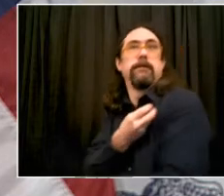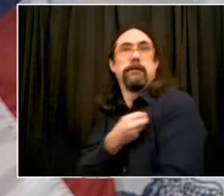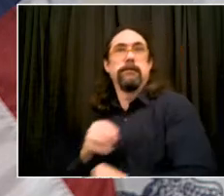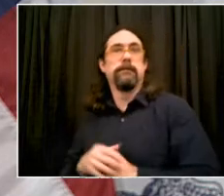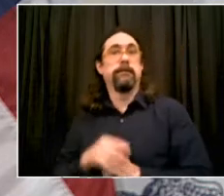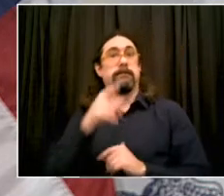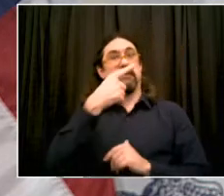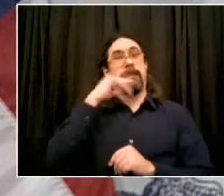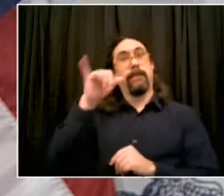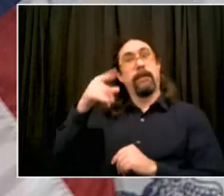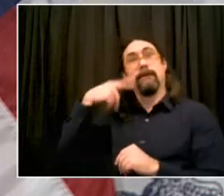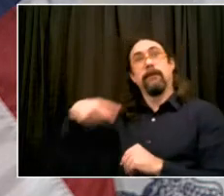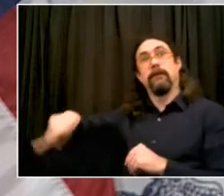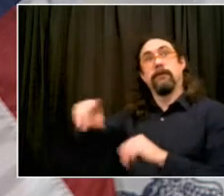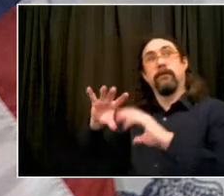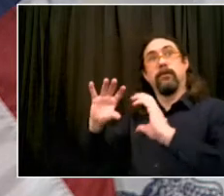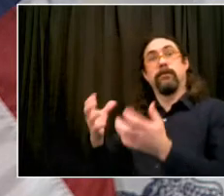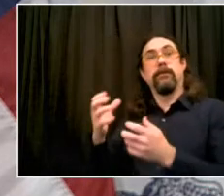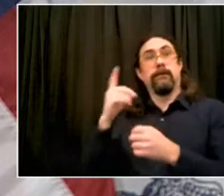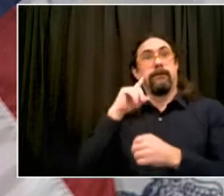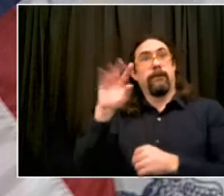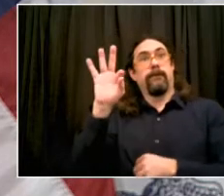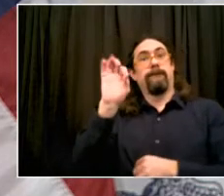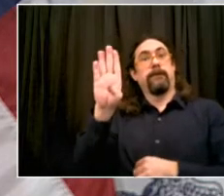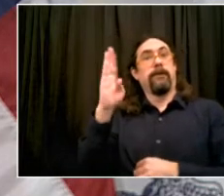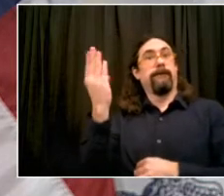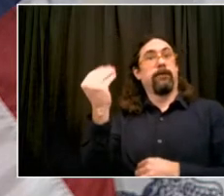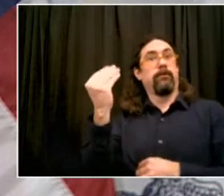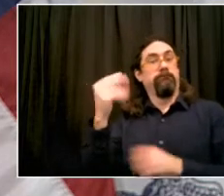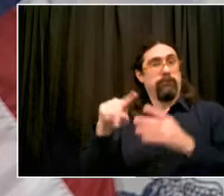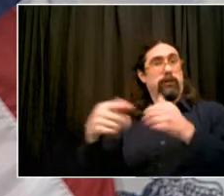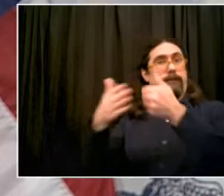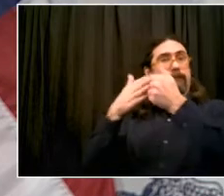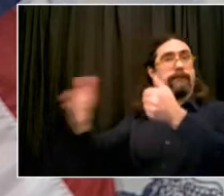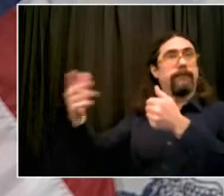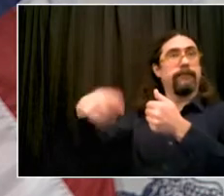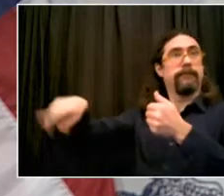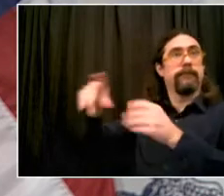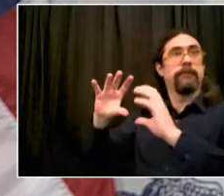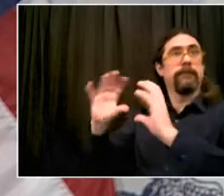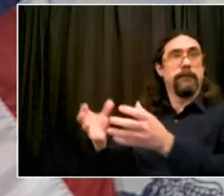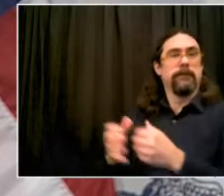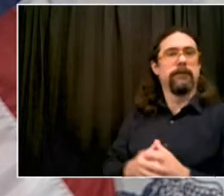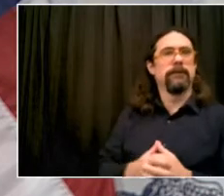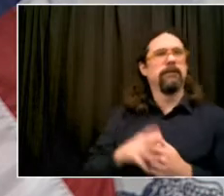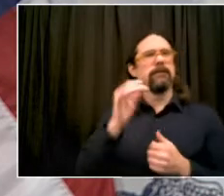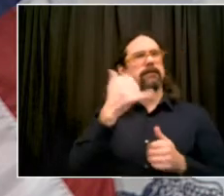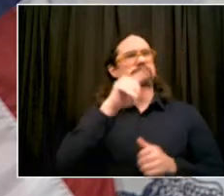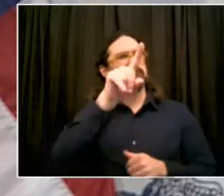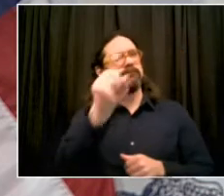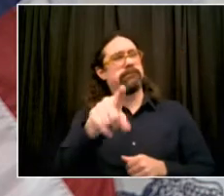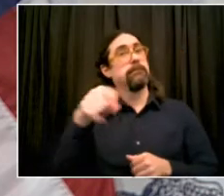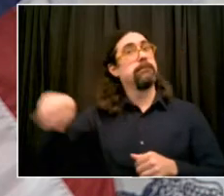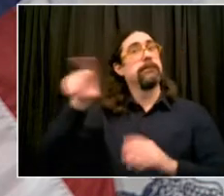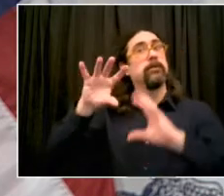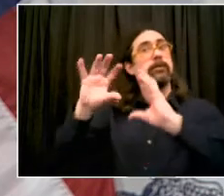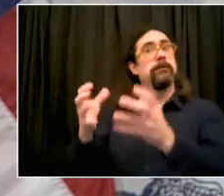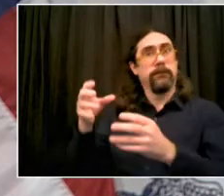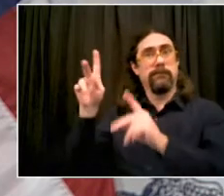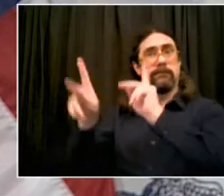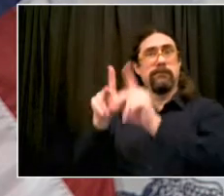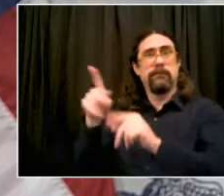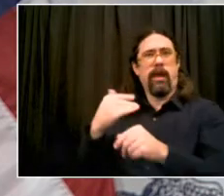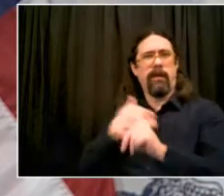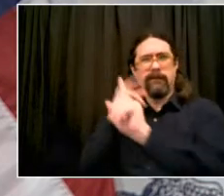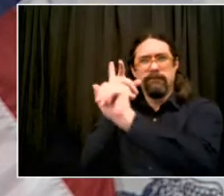other medical credentials? Yeah, I'll turn to Dr. Choksi for details, but look, I'm someone